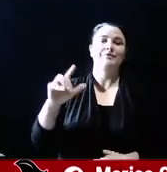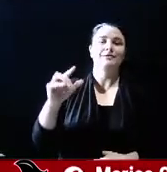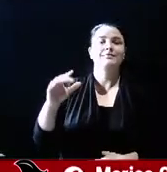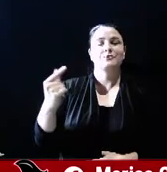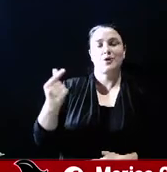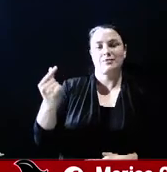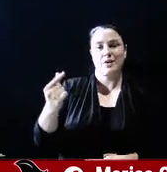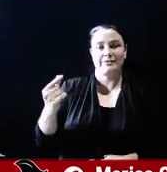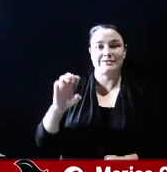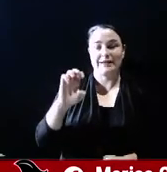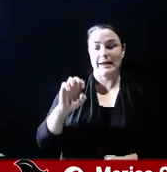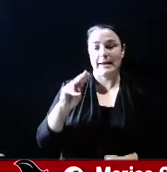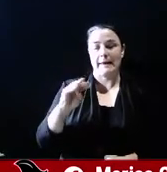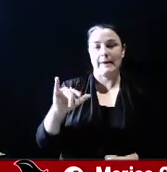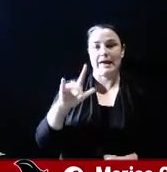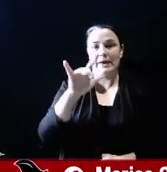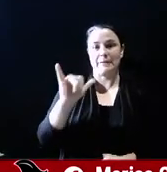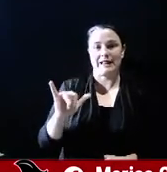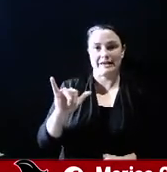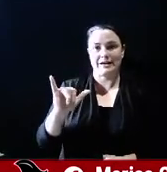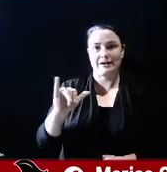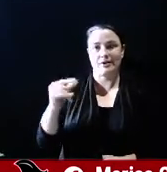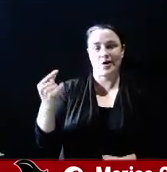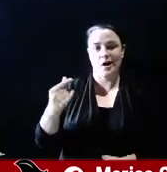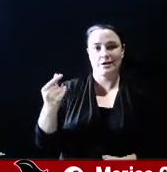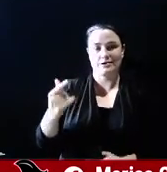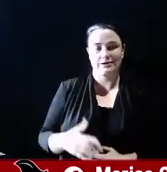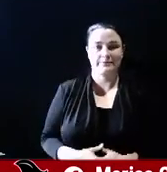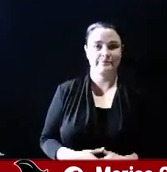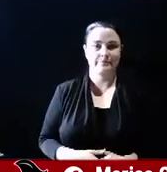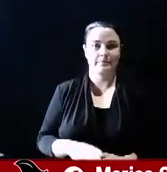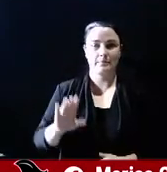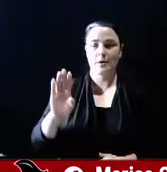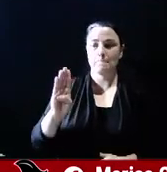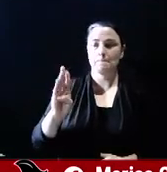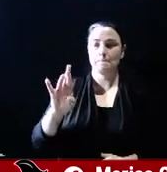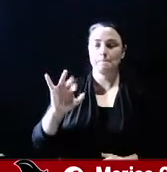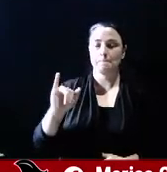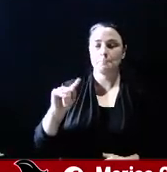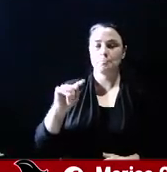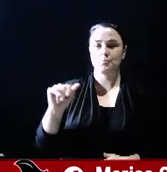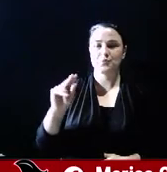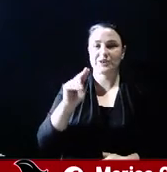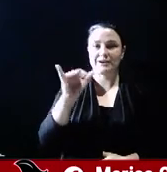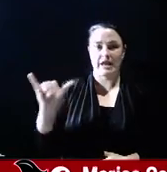Emily Jaslyn Gracia. Brittany Lisbeth Grande.